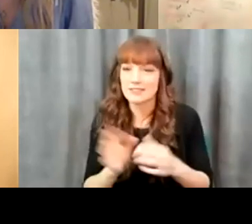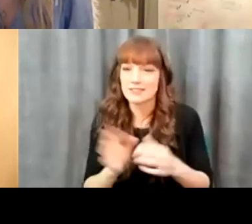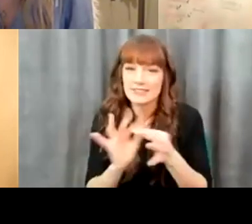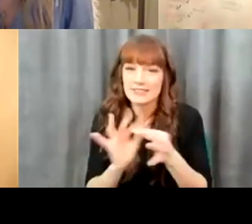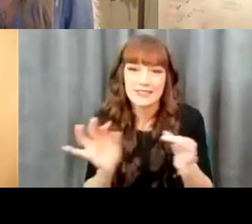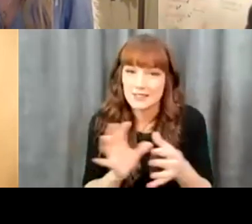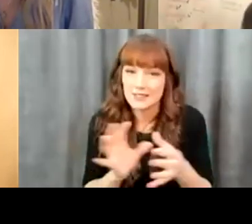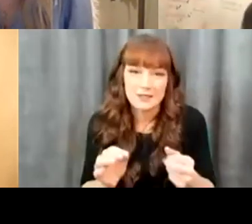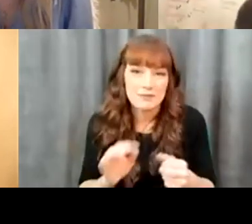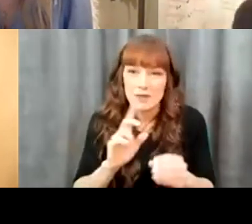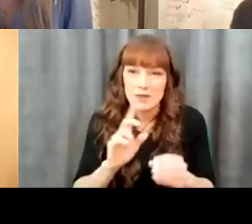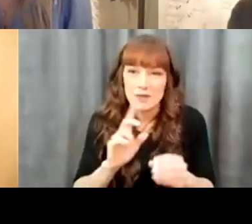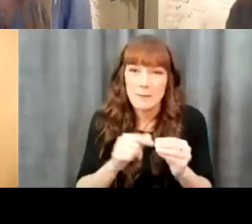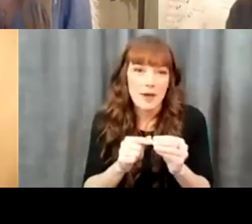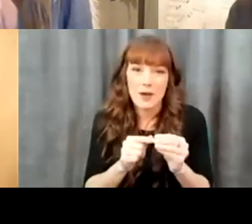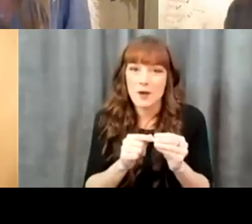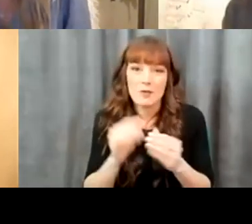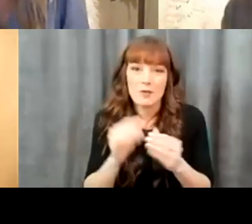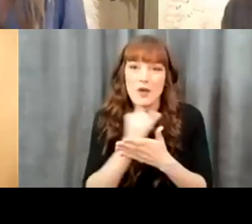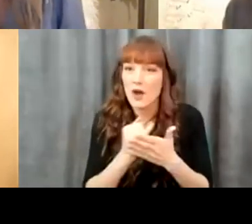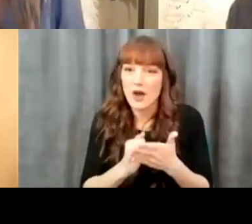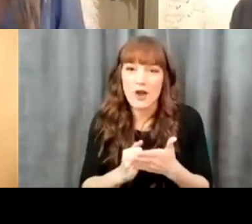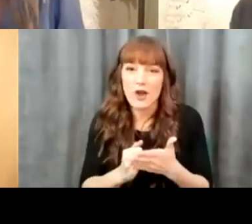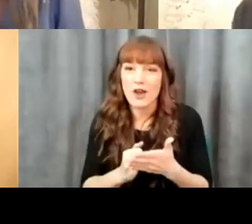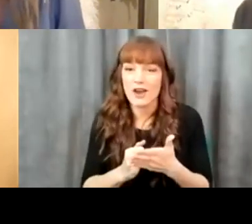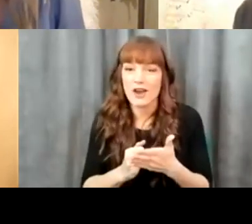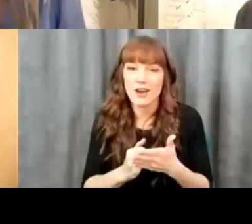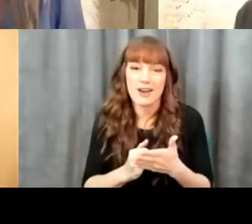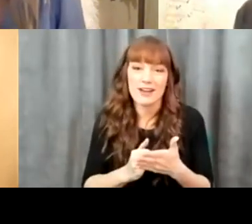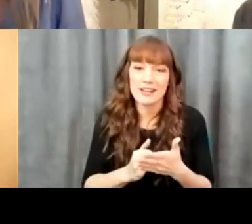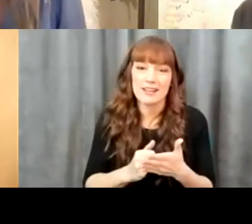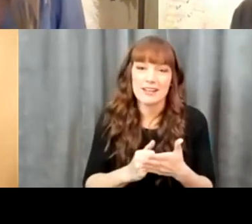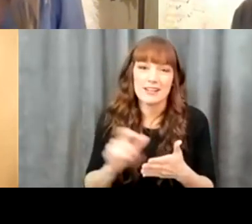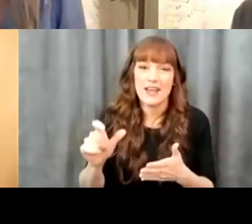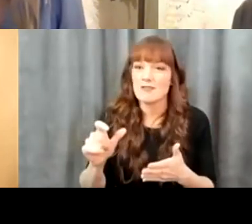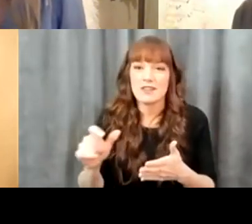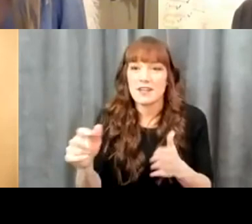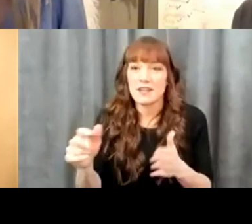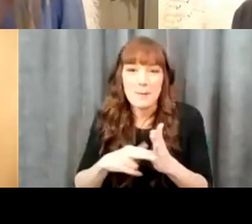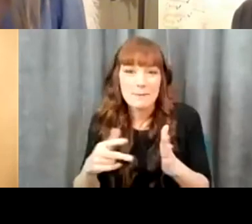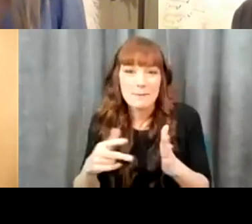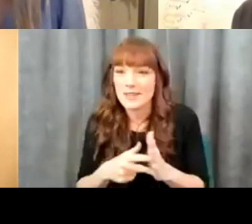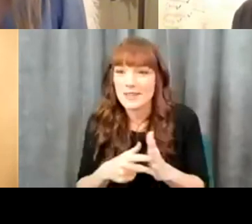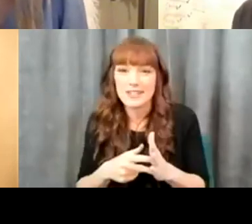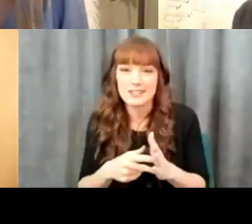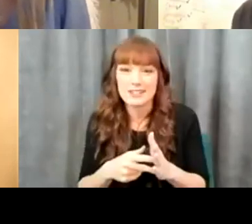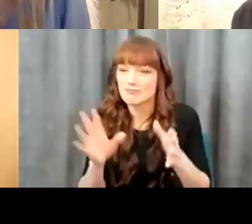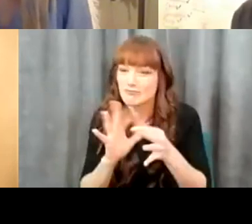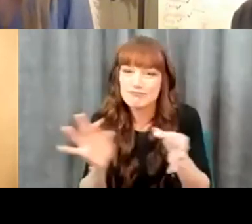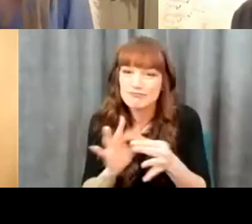That was an amazing about the art and having something to say.